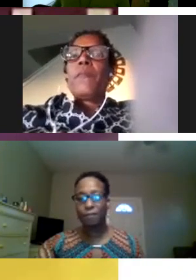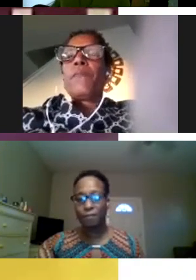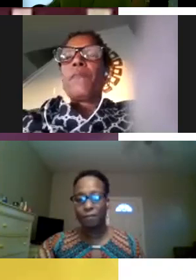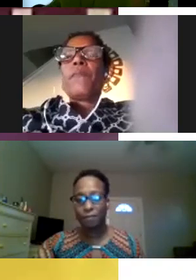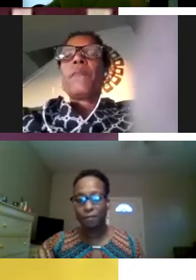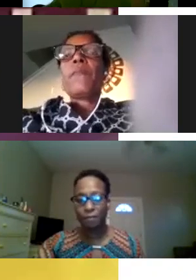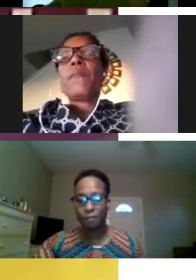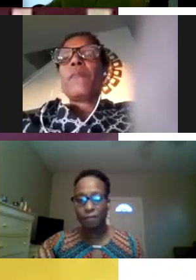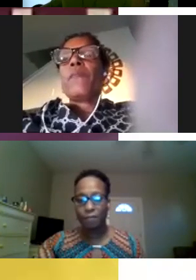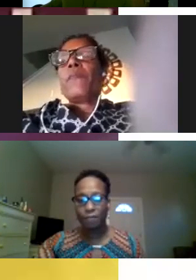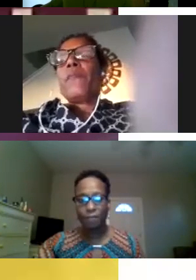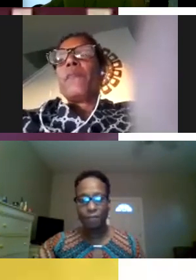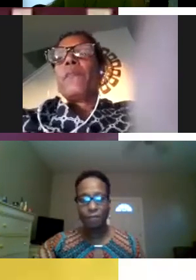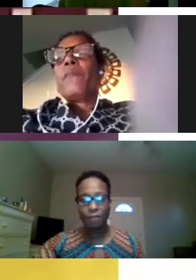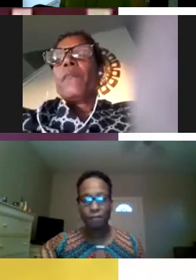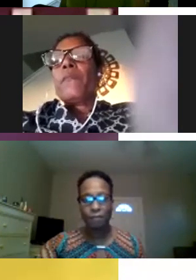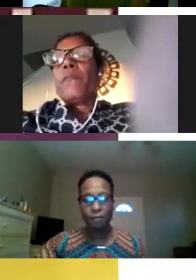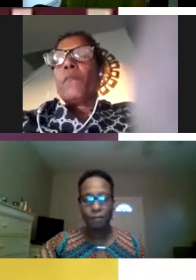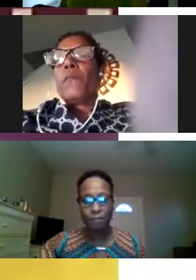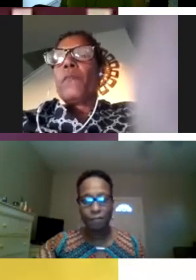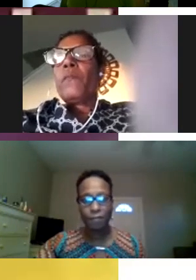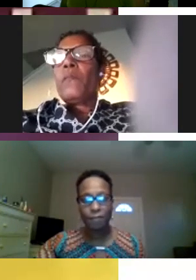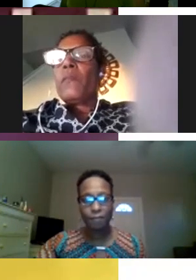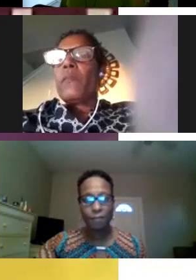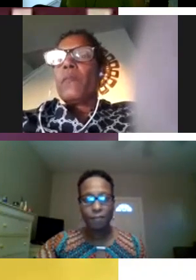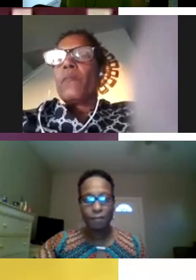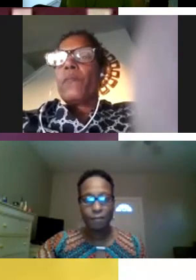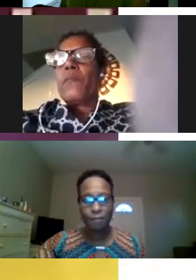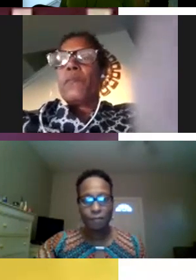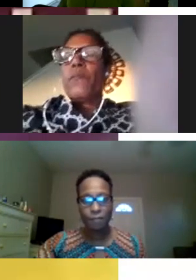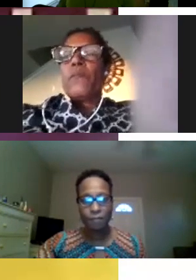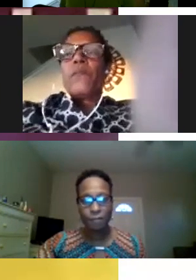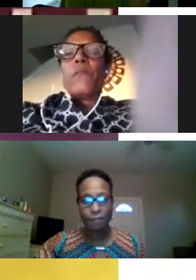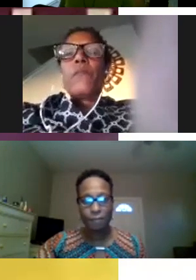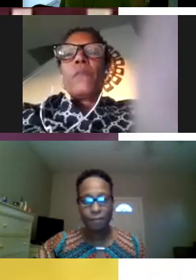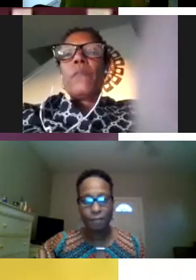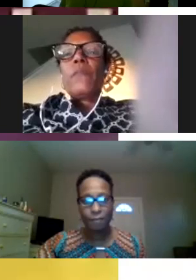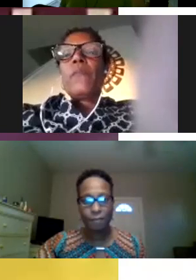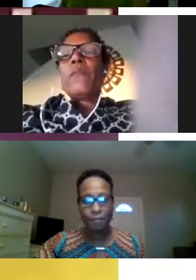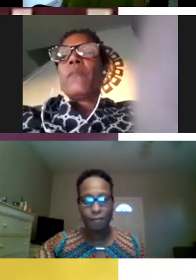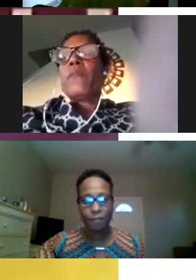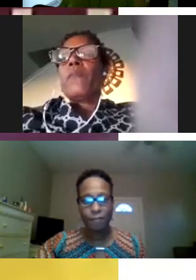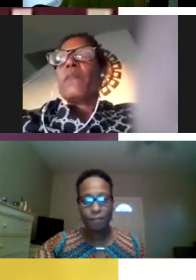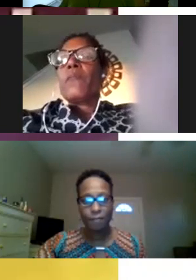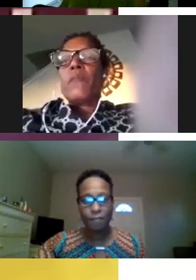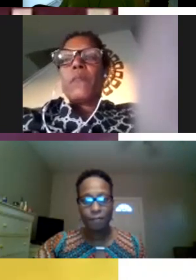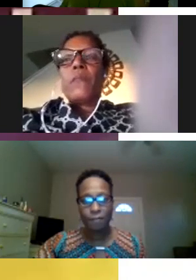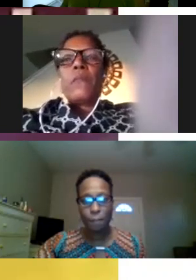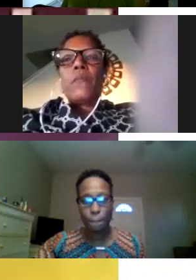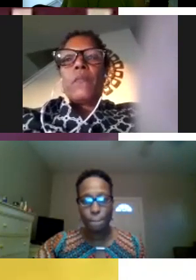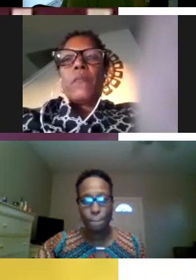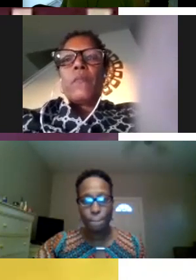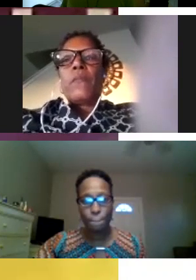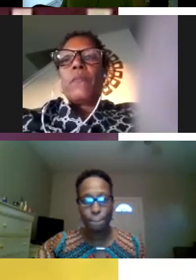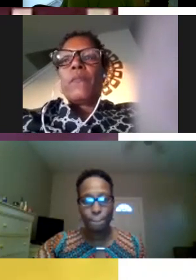and I just want to make sure we bring that forward because it really is important. Crystal said, you know, there's so many people who are suffering in silence, who are